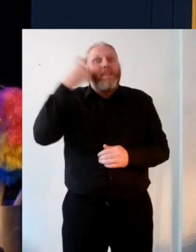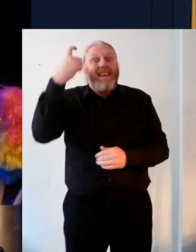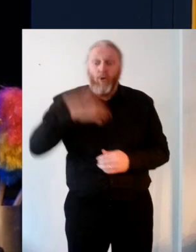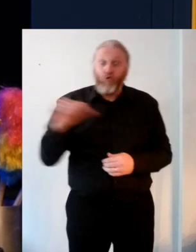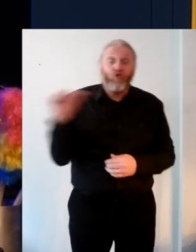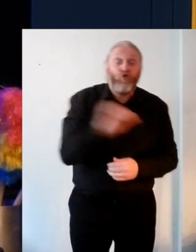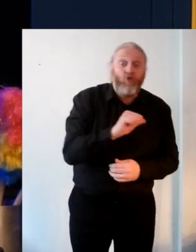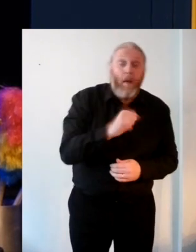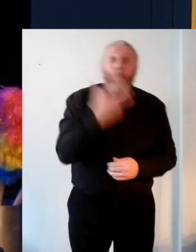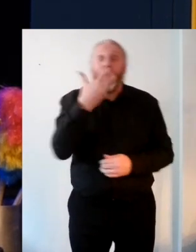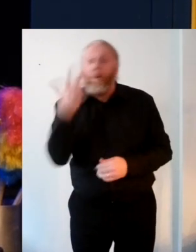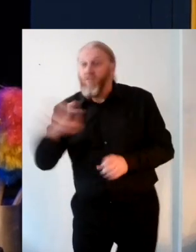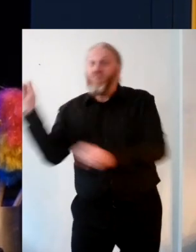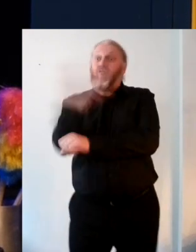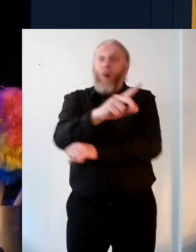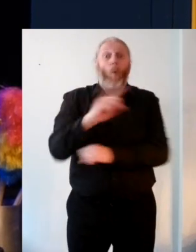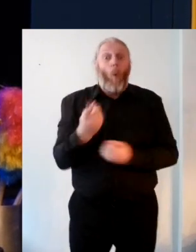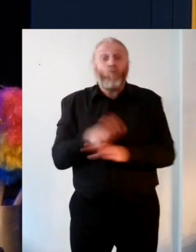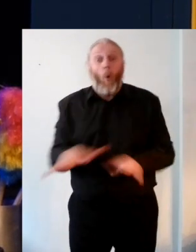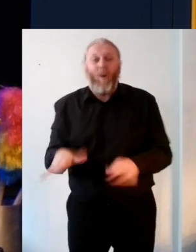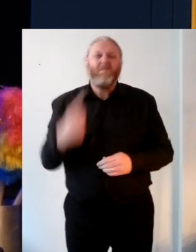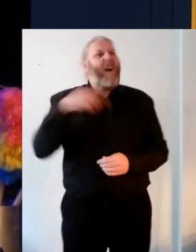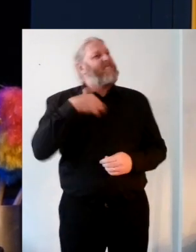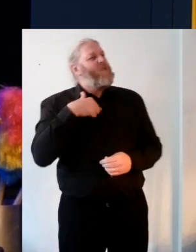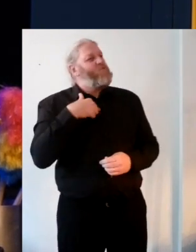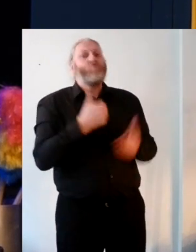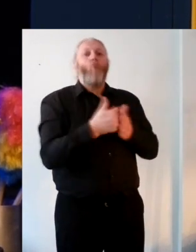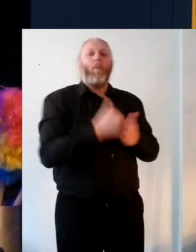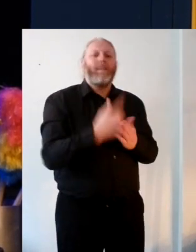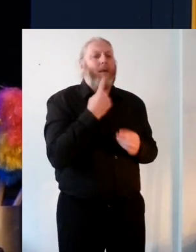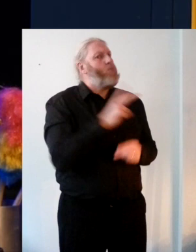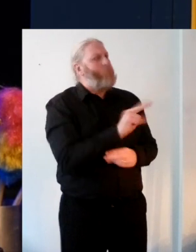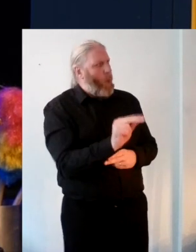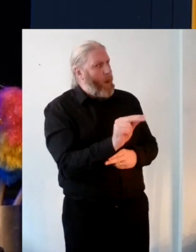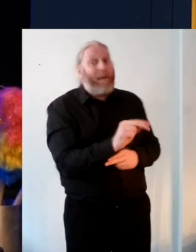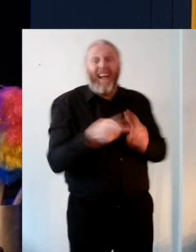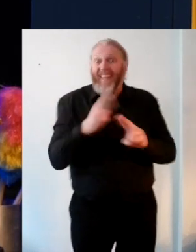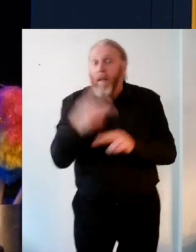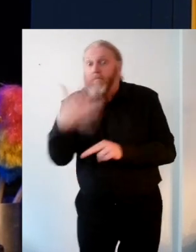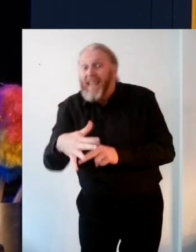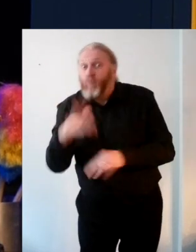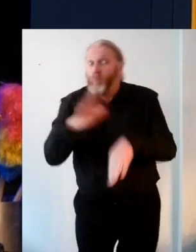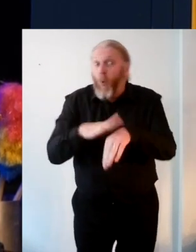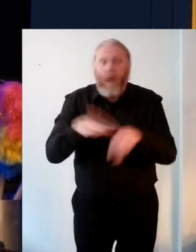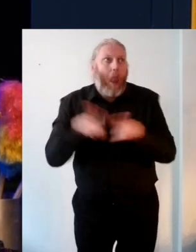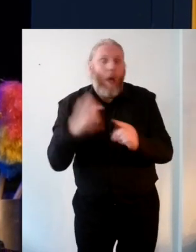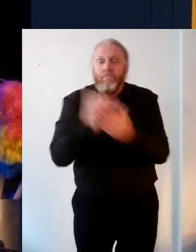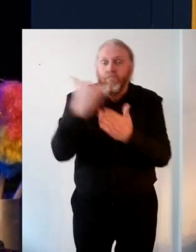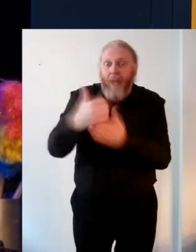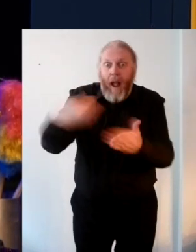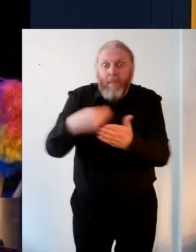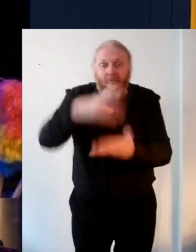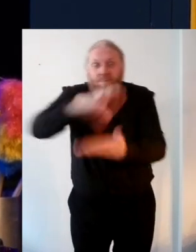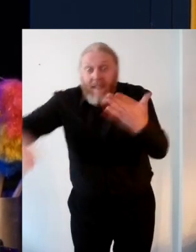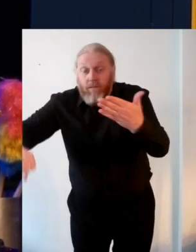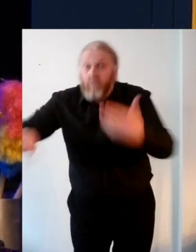Should I not throw plums at someone? Generally, no, but if they're robbing a bank or doing something naughty, then maybe they should throw plums at